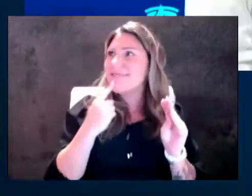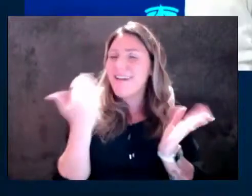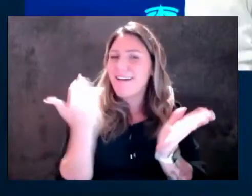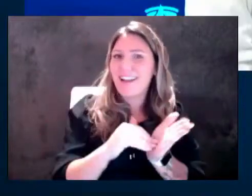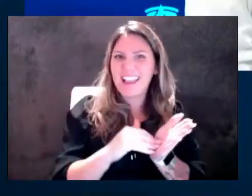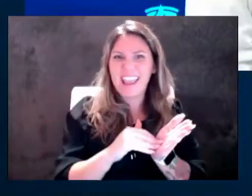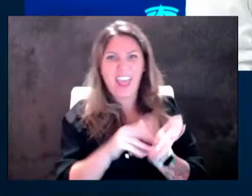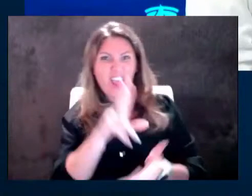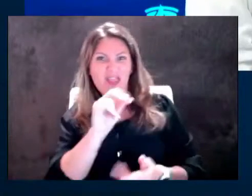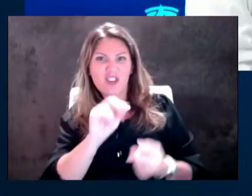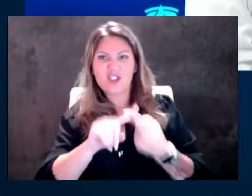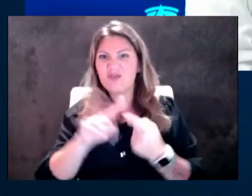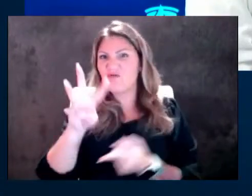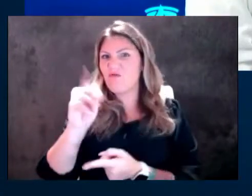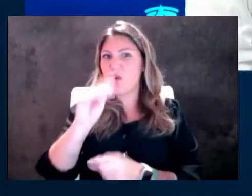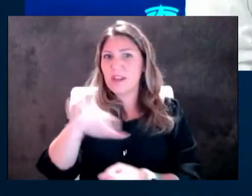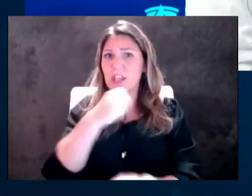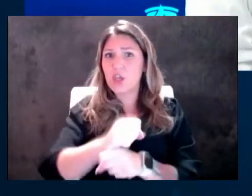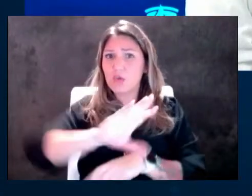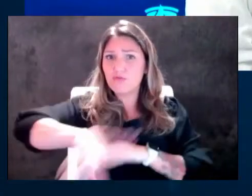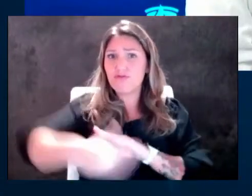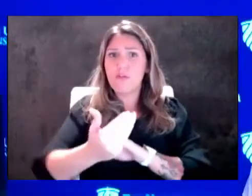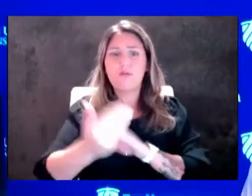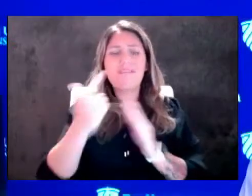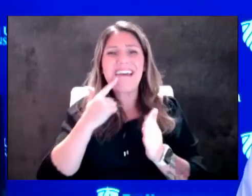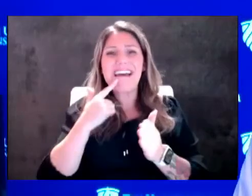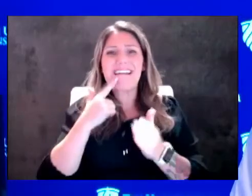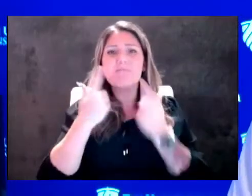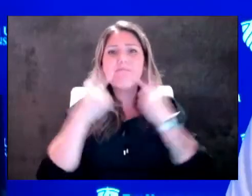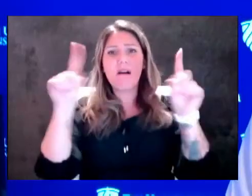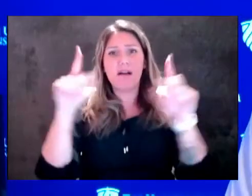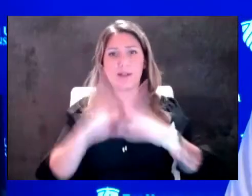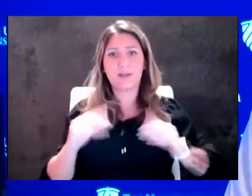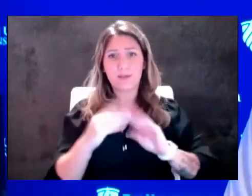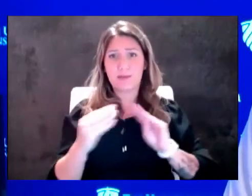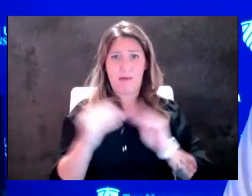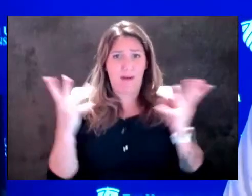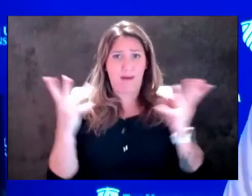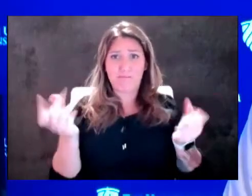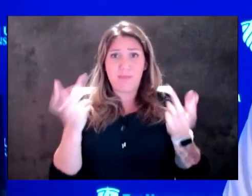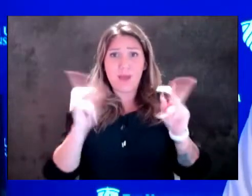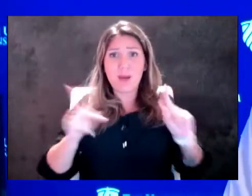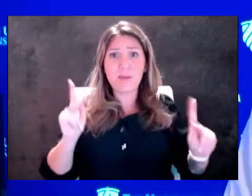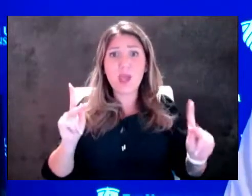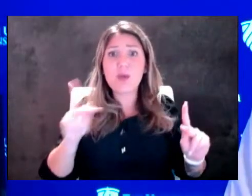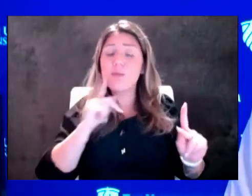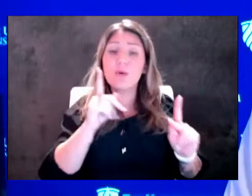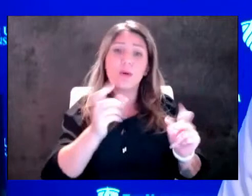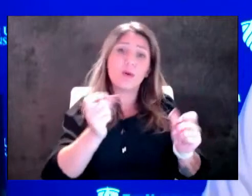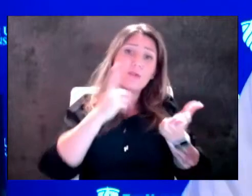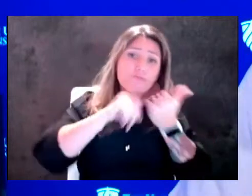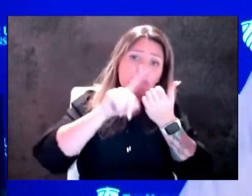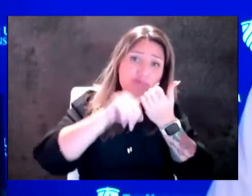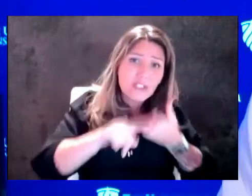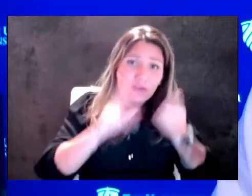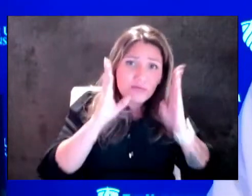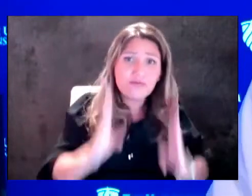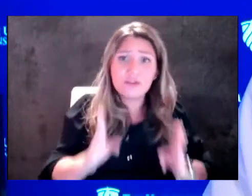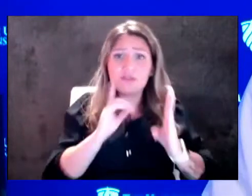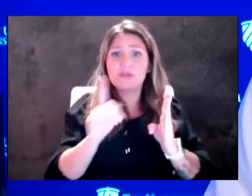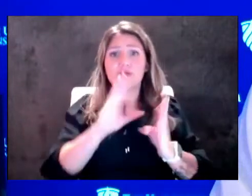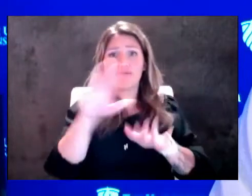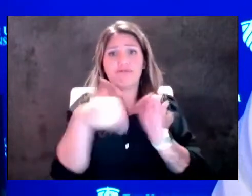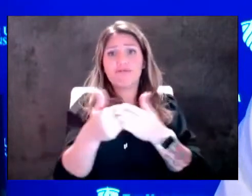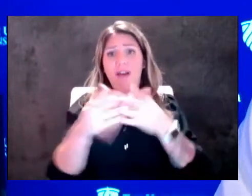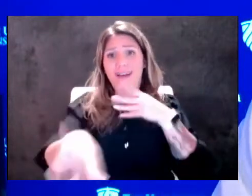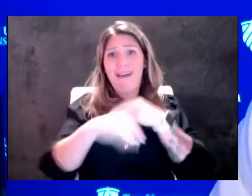success story. Yeah. I think that's approximately a very long time. And just multiple people and multiple researchers adding their input